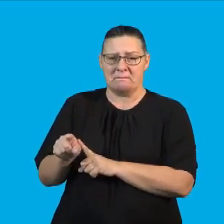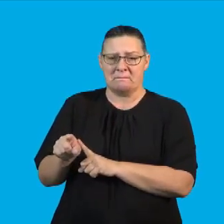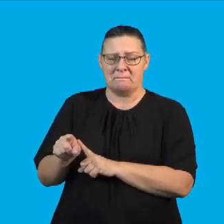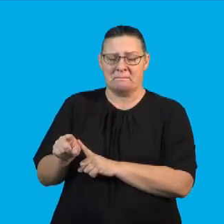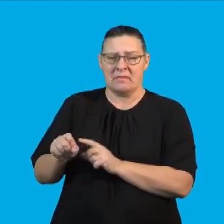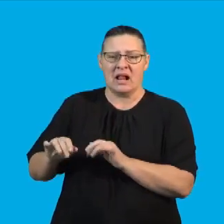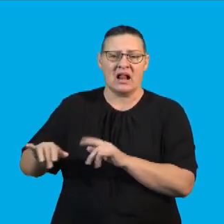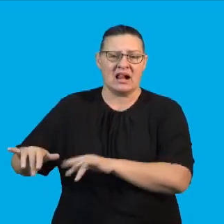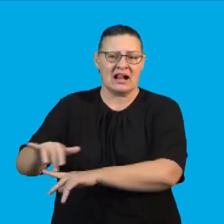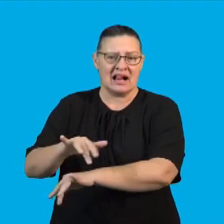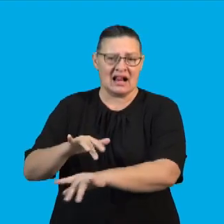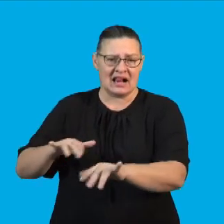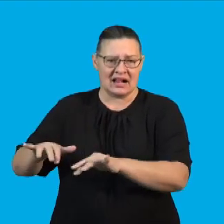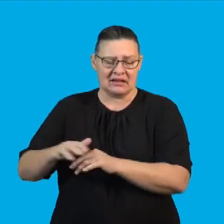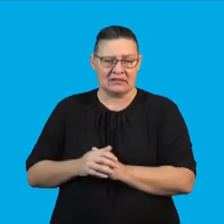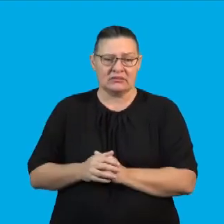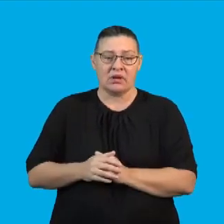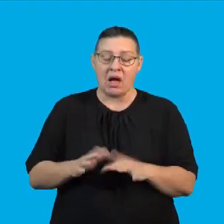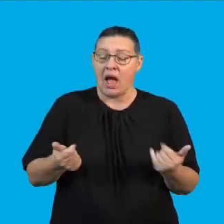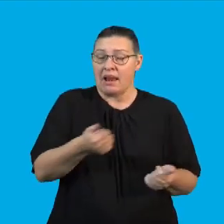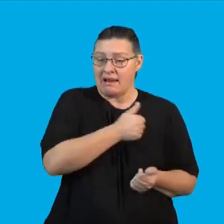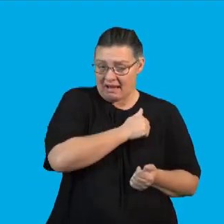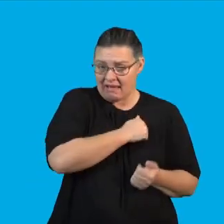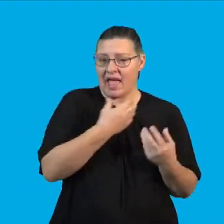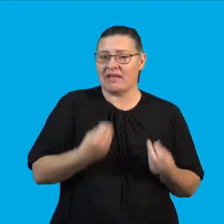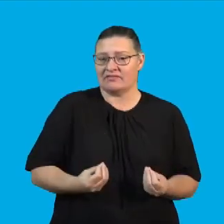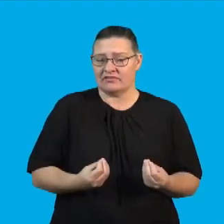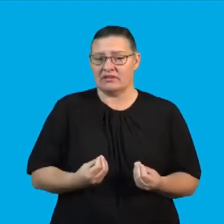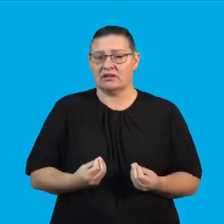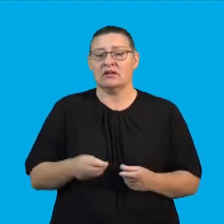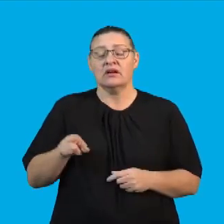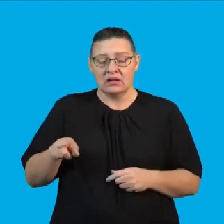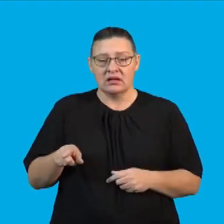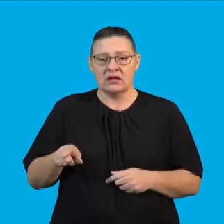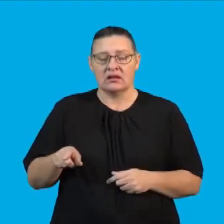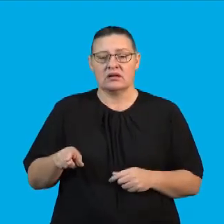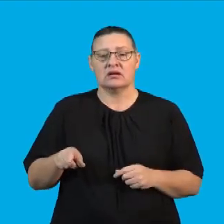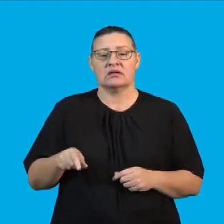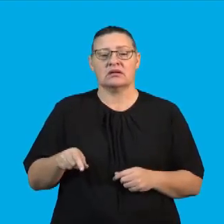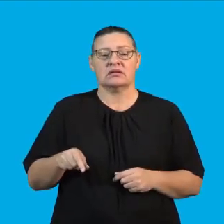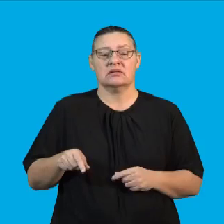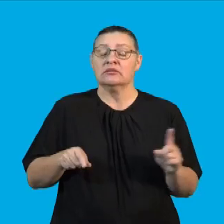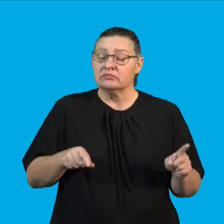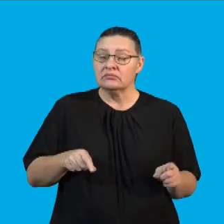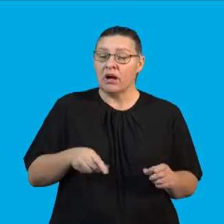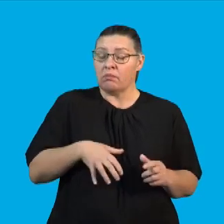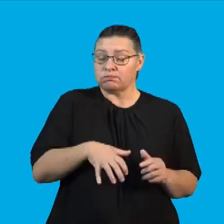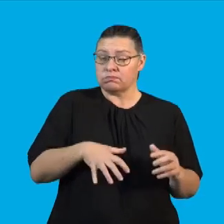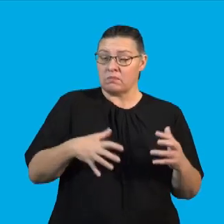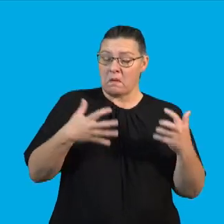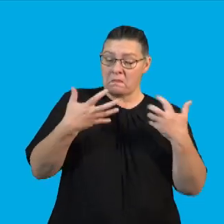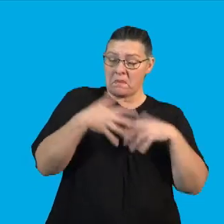this problem, we have got a benefit. And the benefit that we have is that fertilization